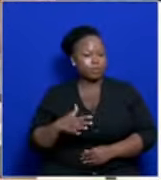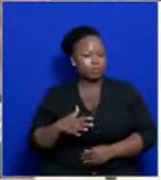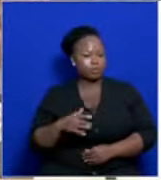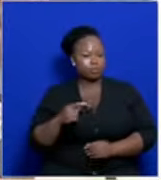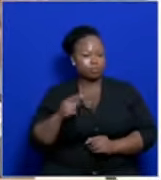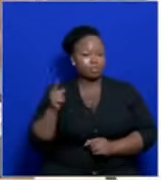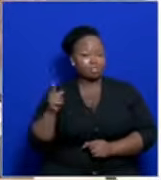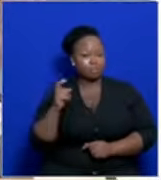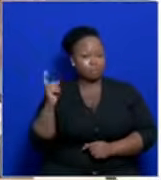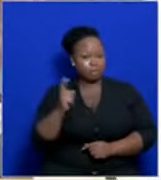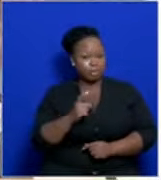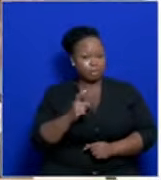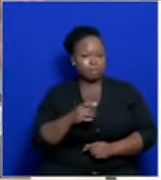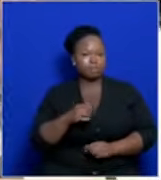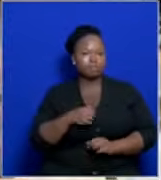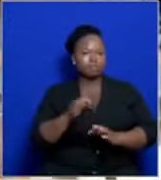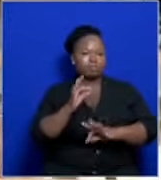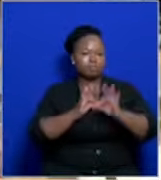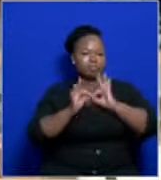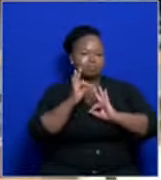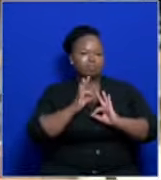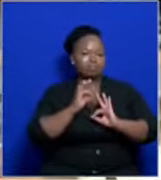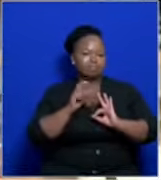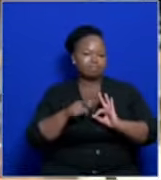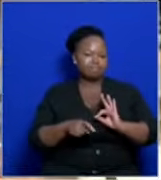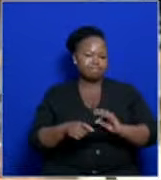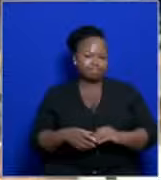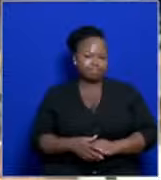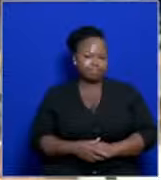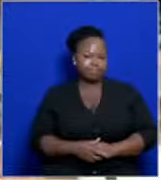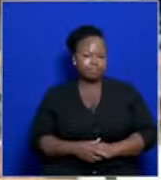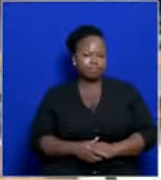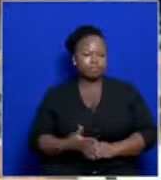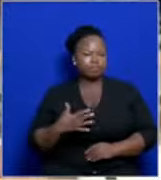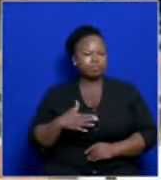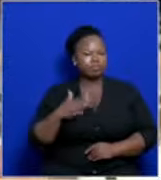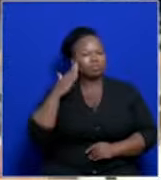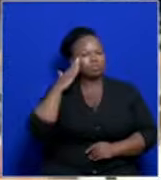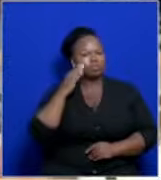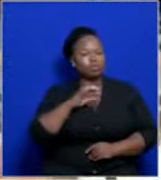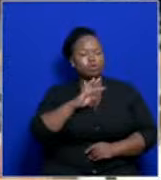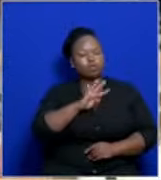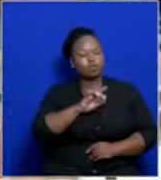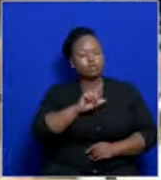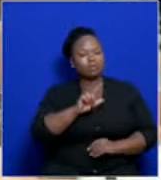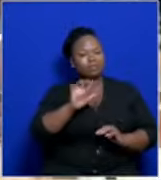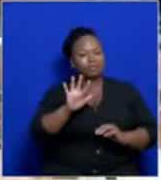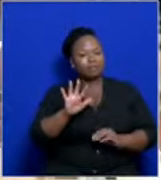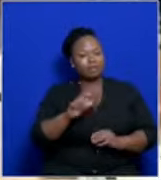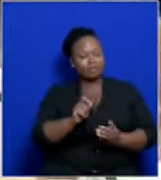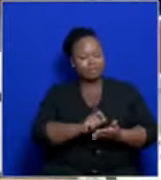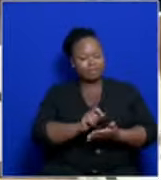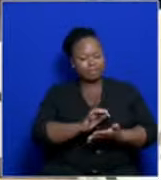have to explain. Randomly at 475, you have a statement that starts there